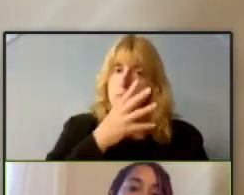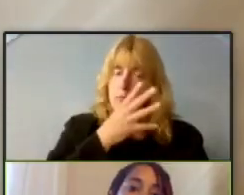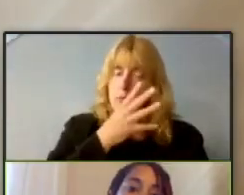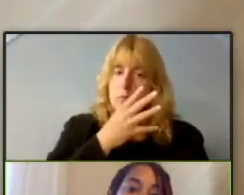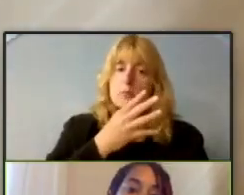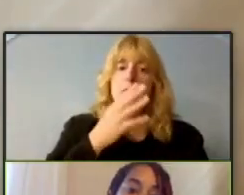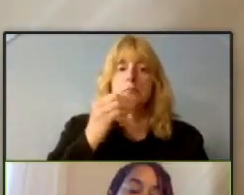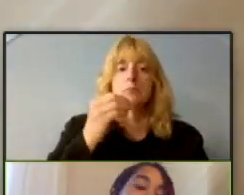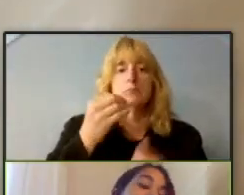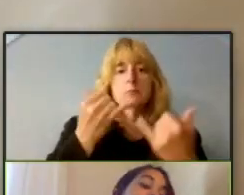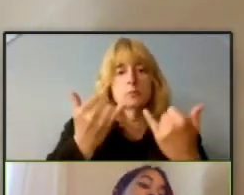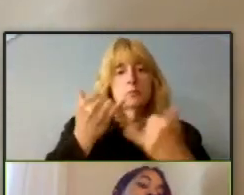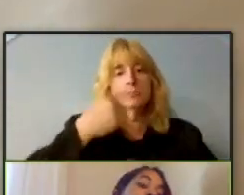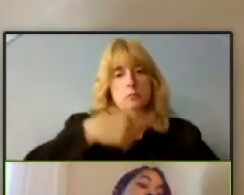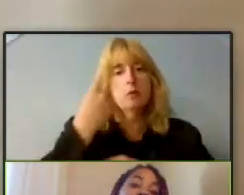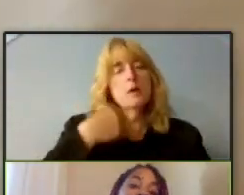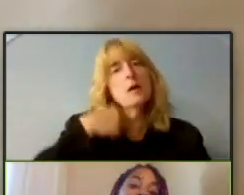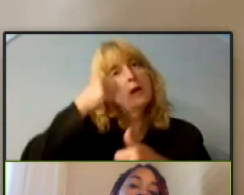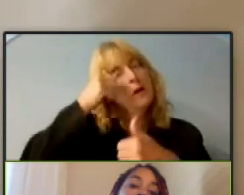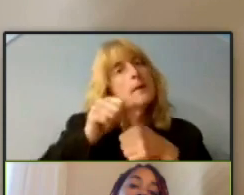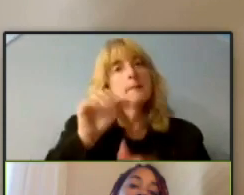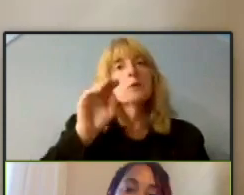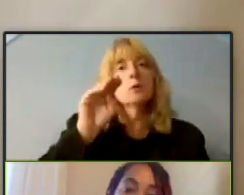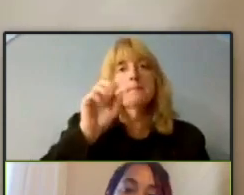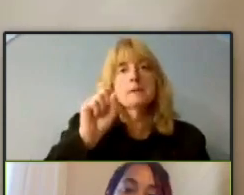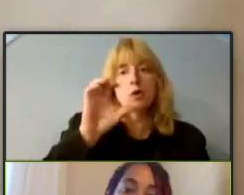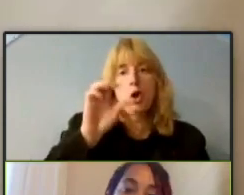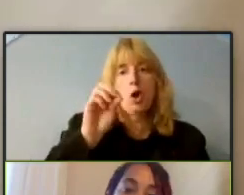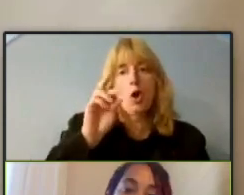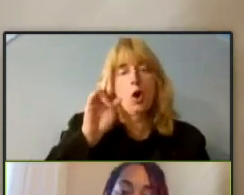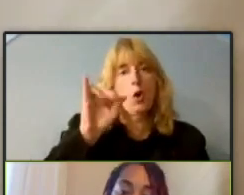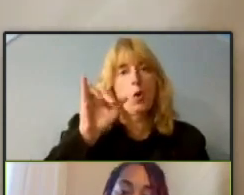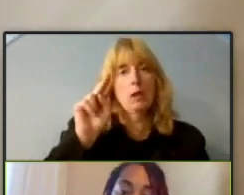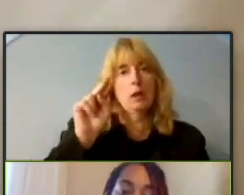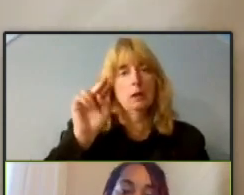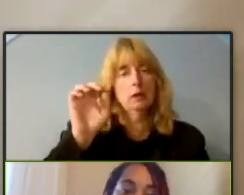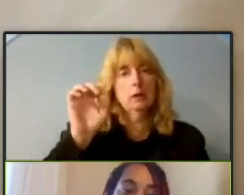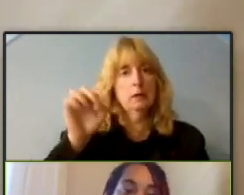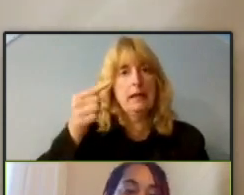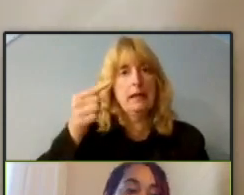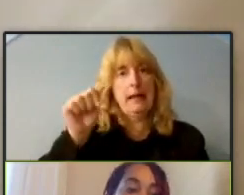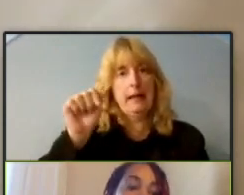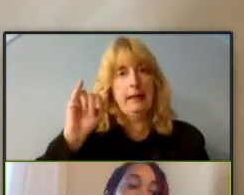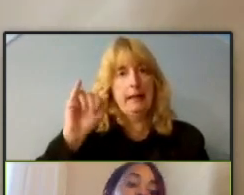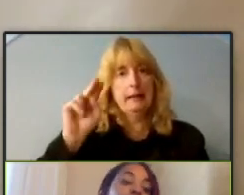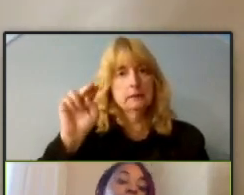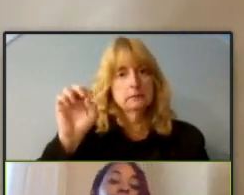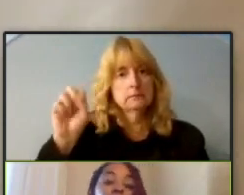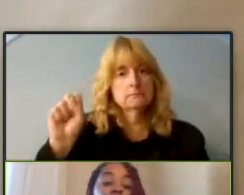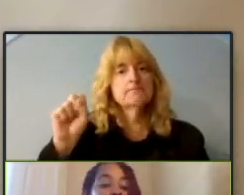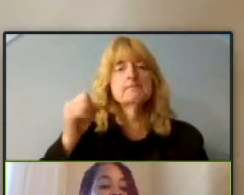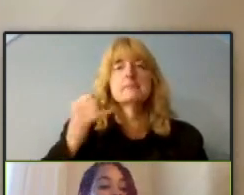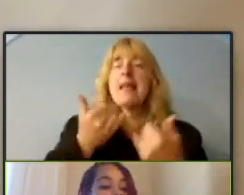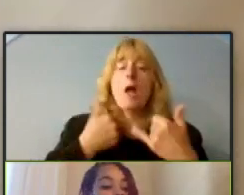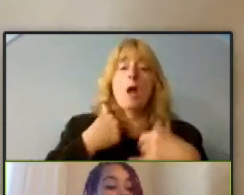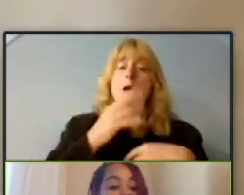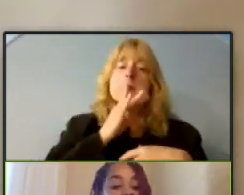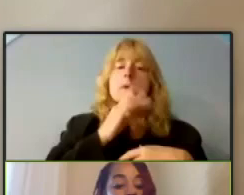Miss Corinne Gaines. Instead of speaking today, I'm going to let my poetry speak for me.